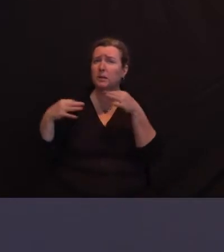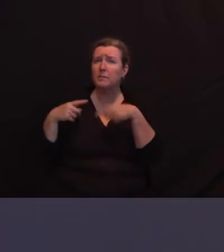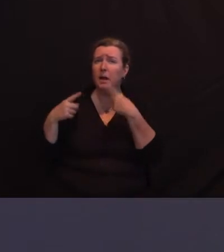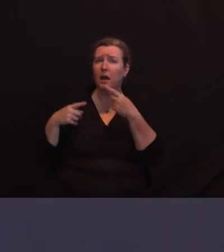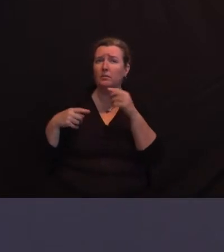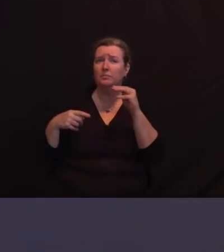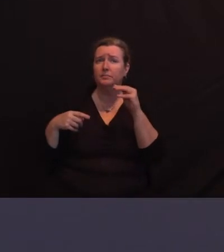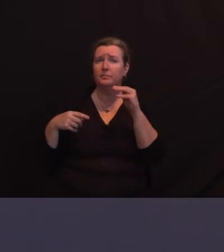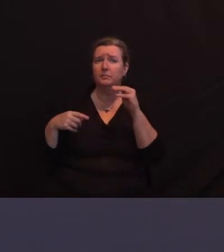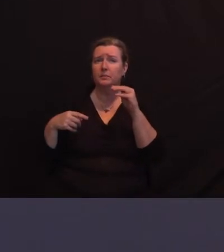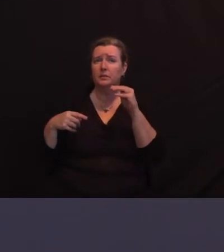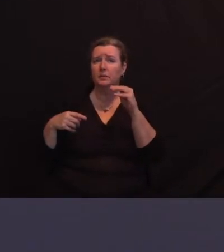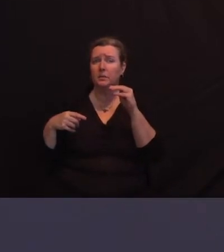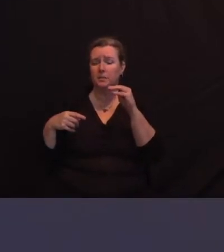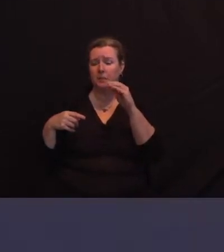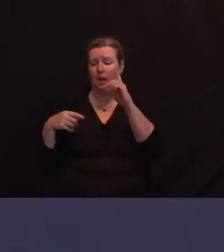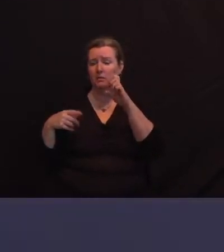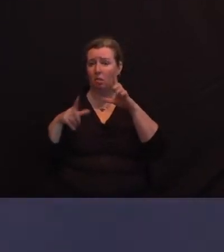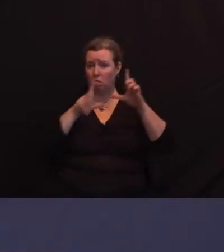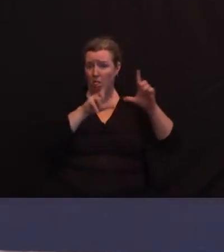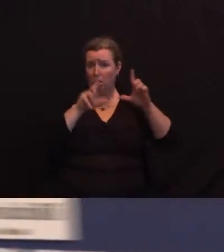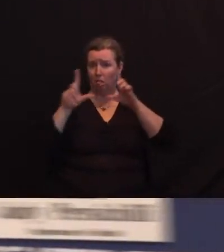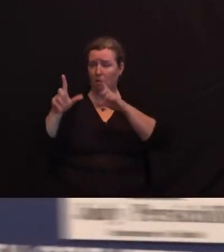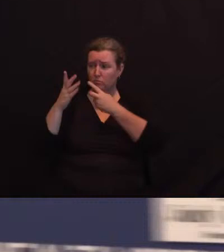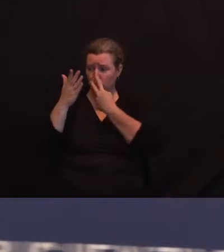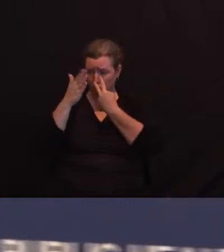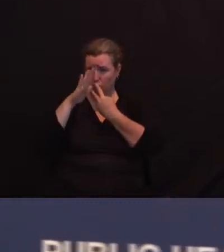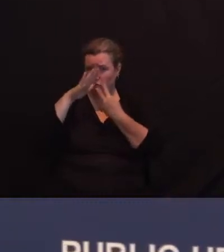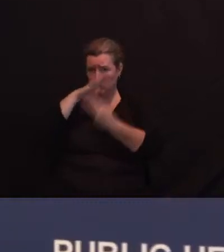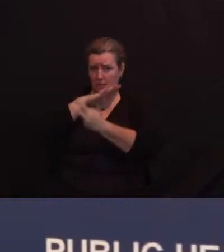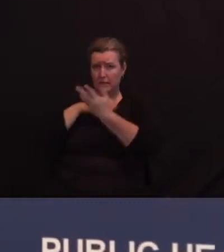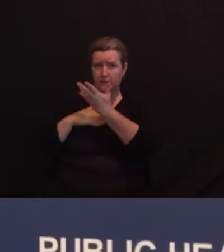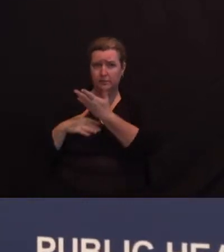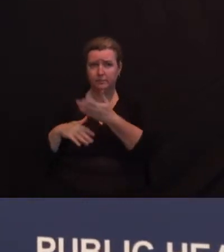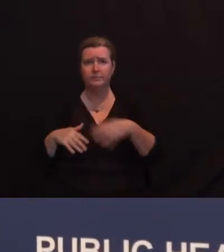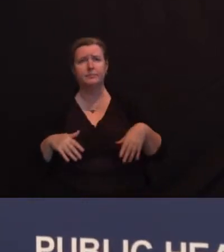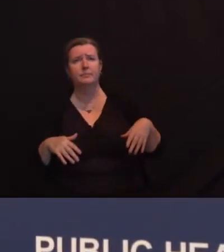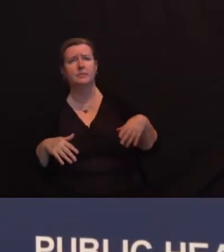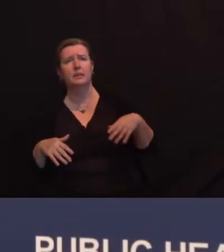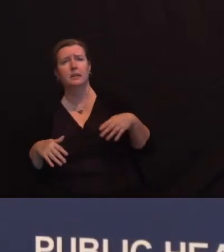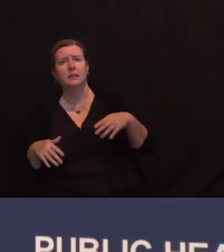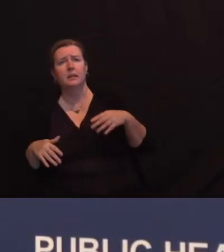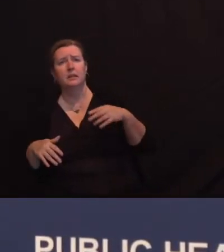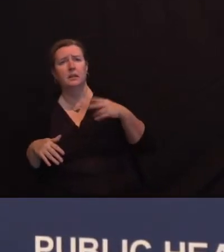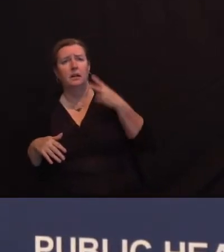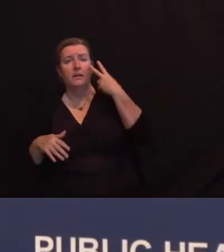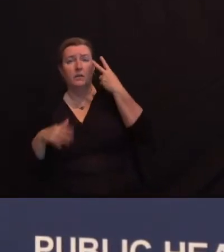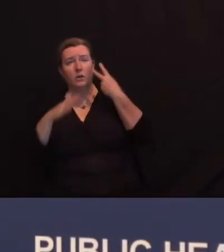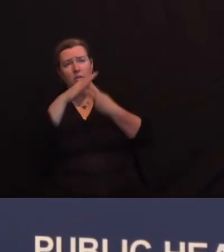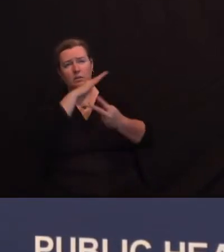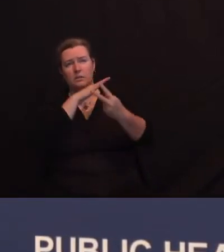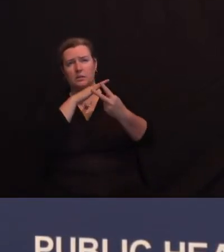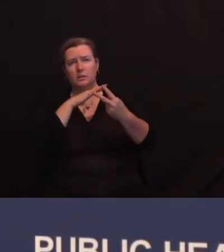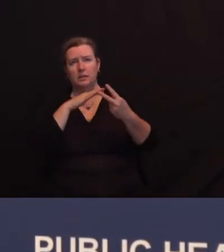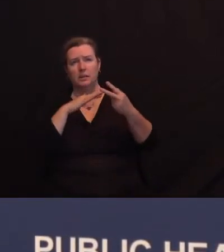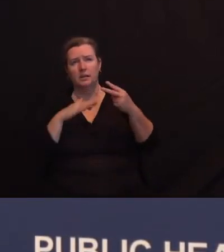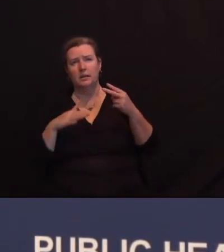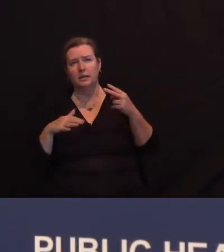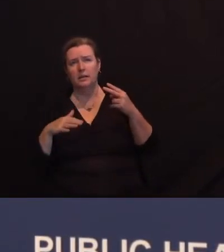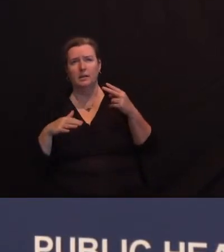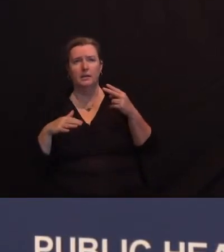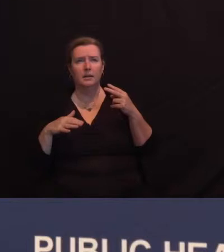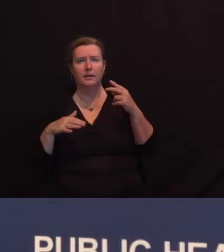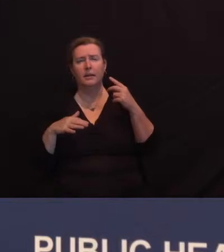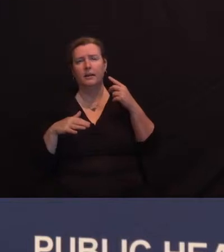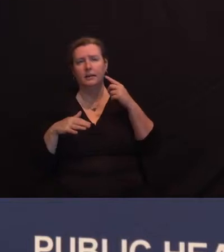general matter? Forecasting is certainly an art, and we definitely encourage you, if you haven't